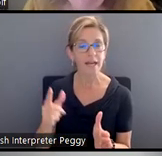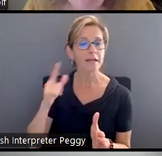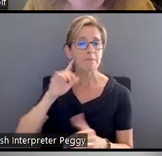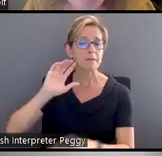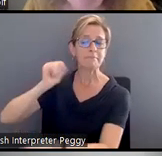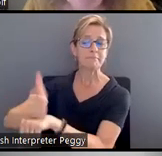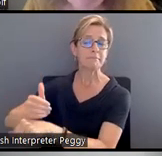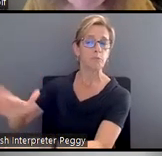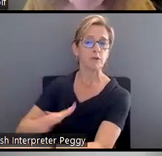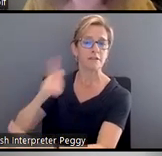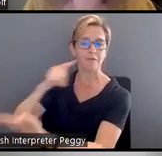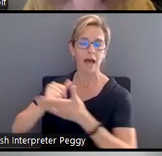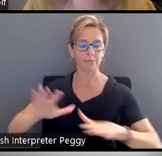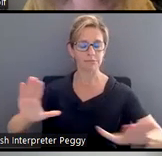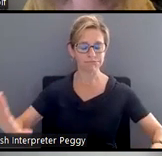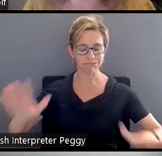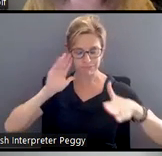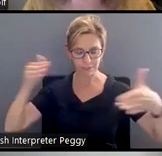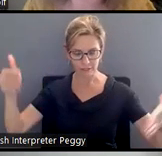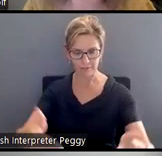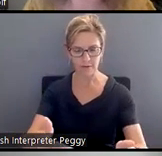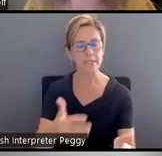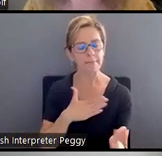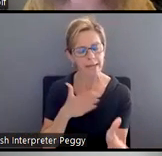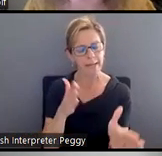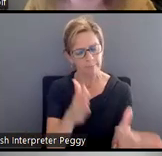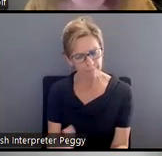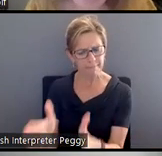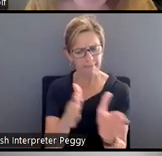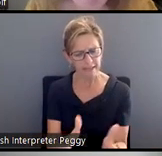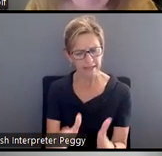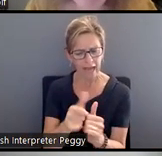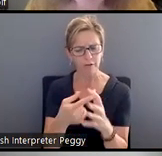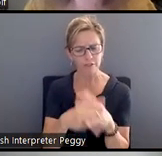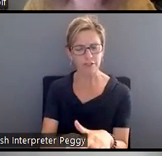start thinking about what would I like to do to start a plan.